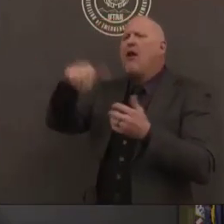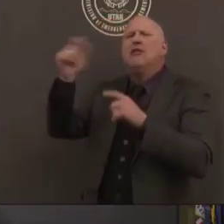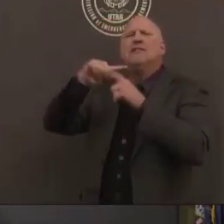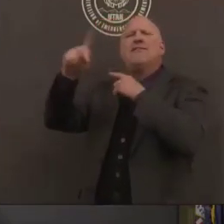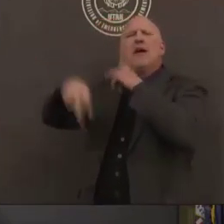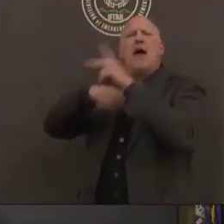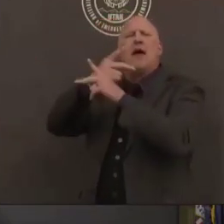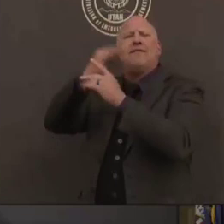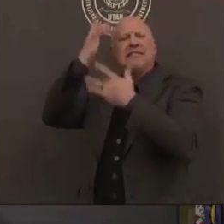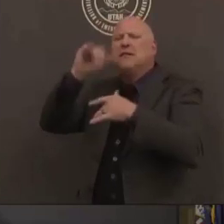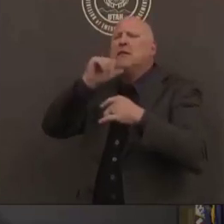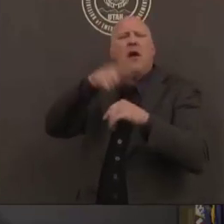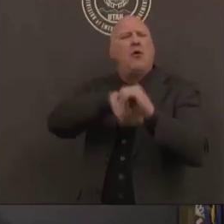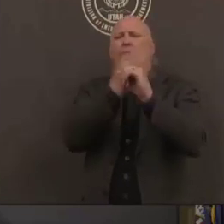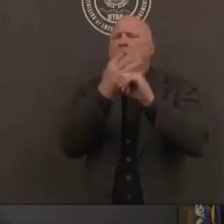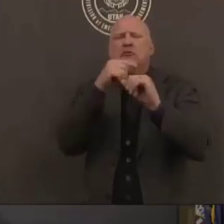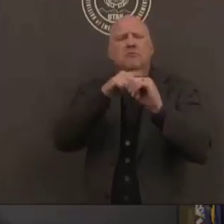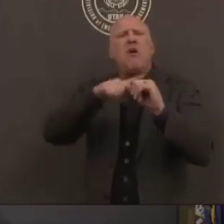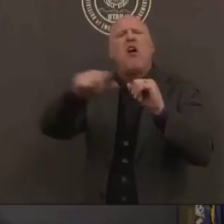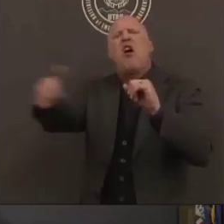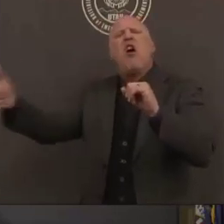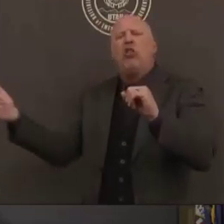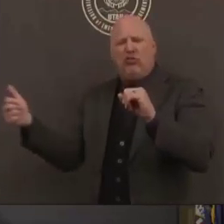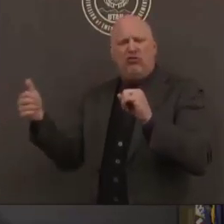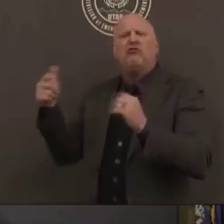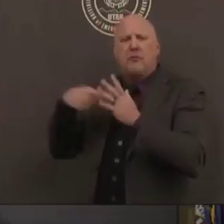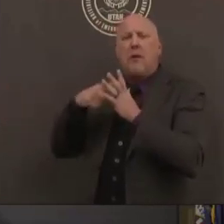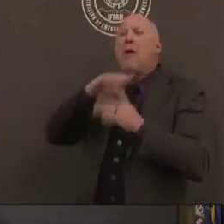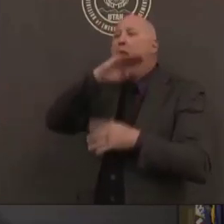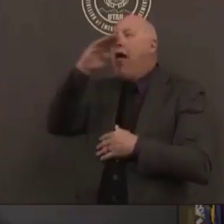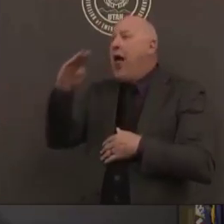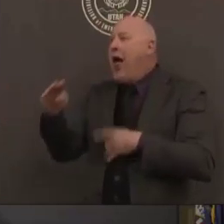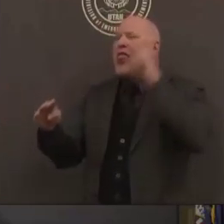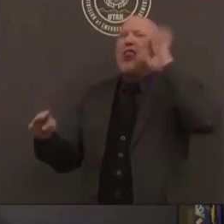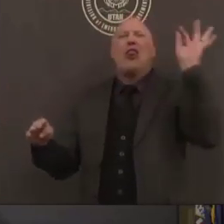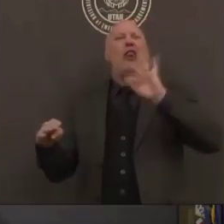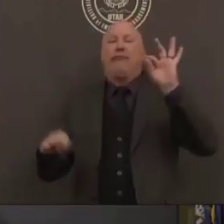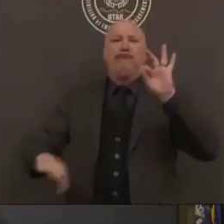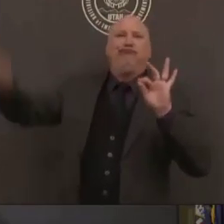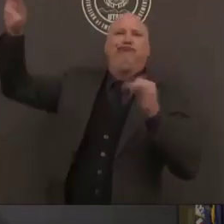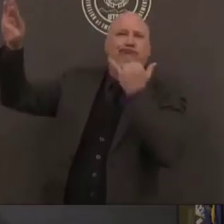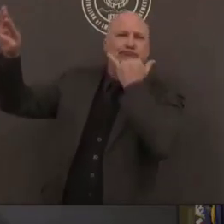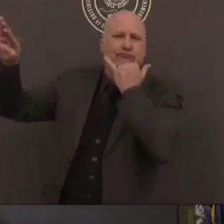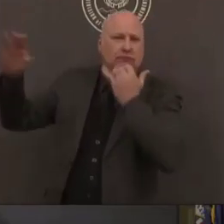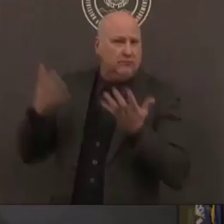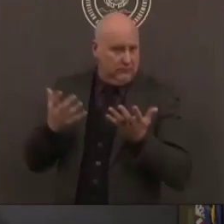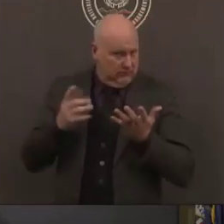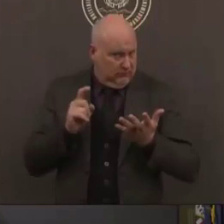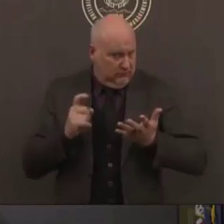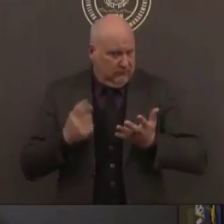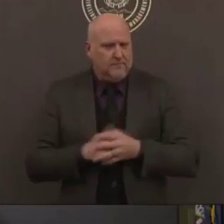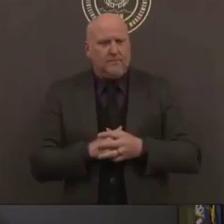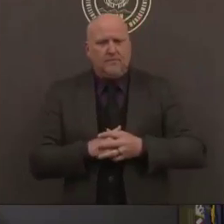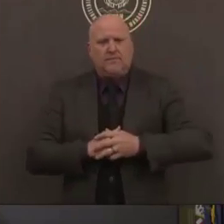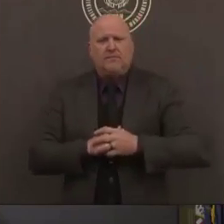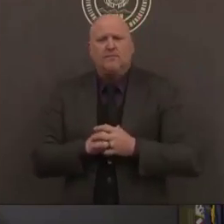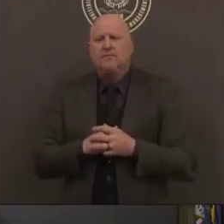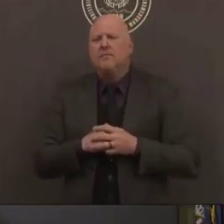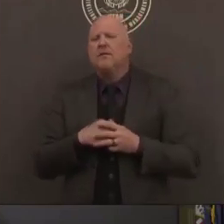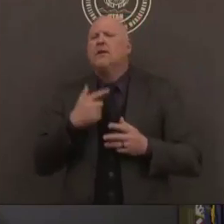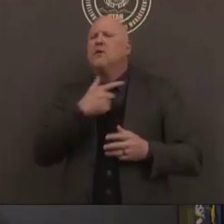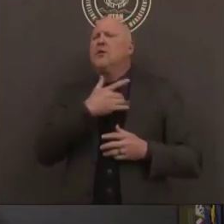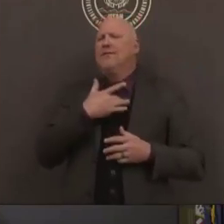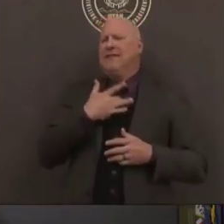use for analyzing or extending your recommendations, Sure. given that